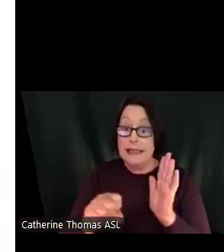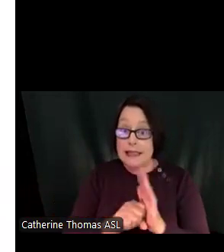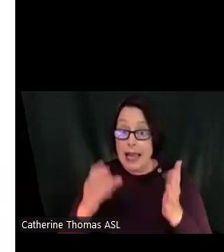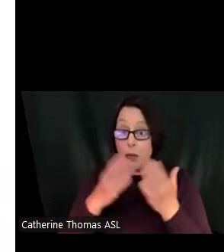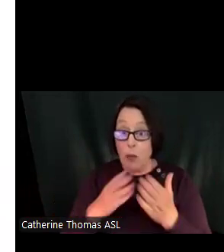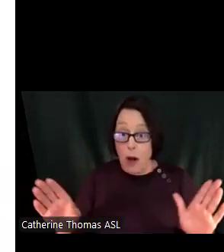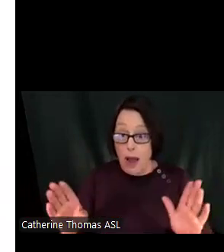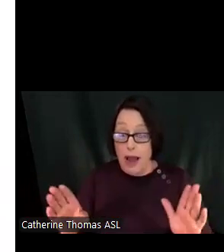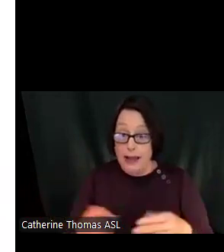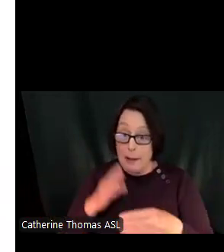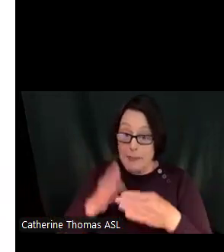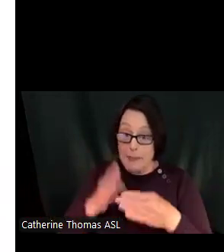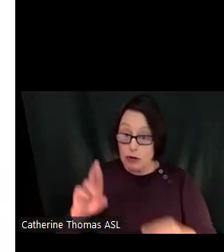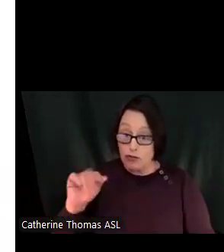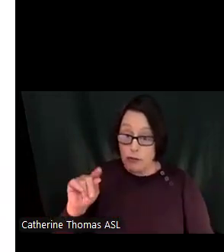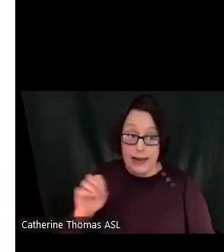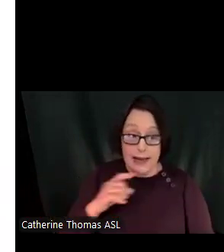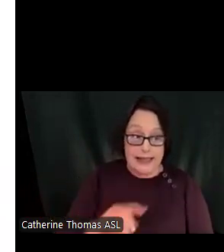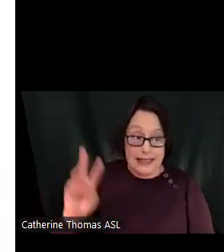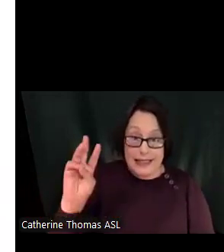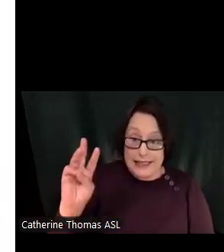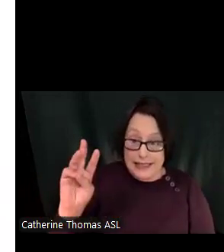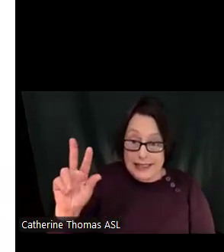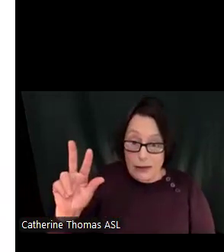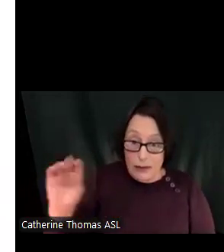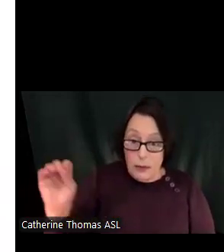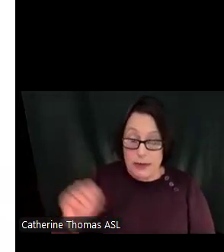is 63% for that time period.